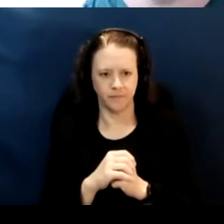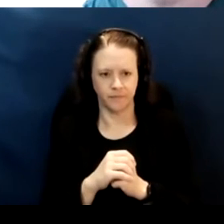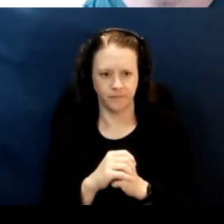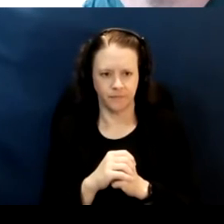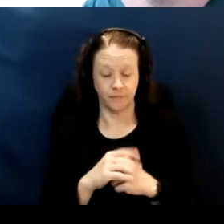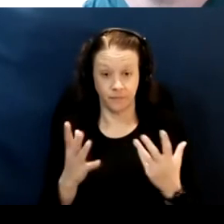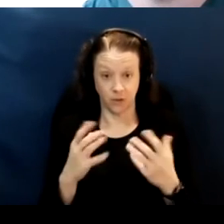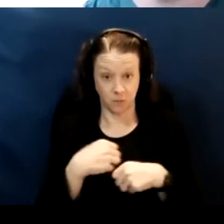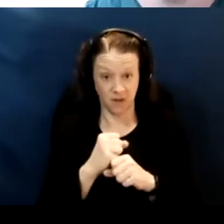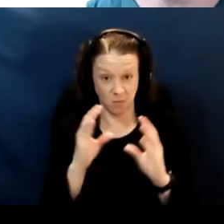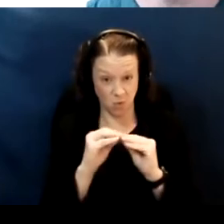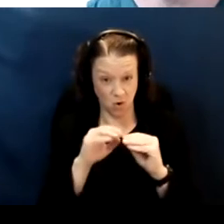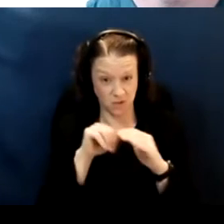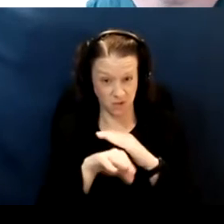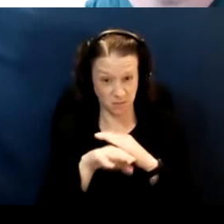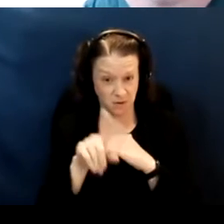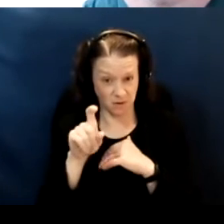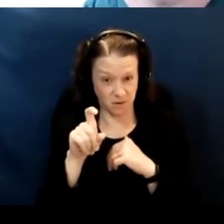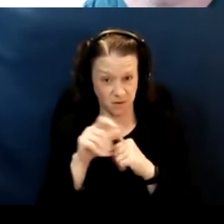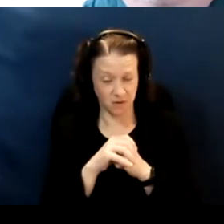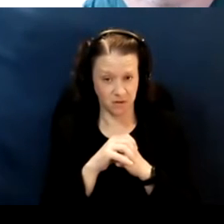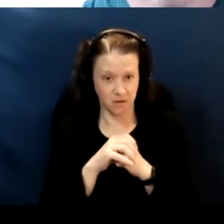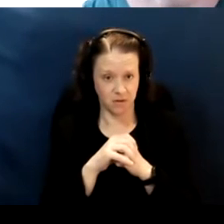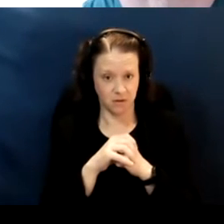To make it more accessible?